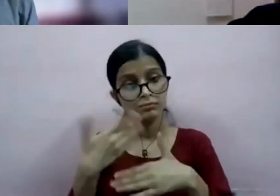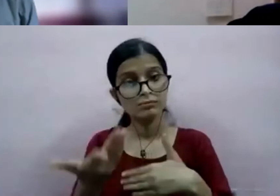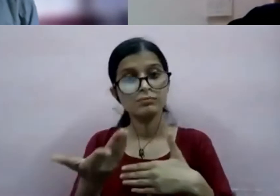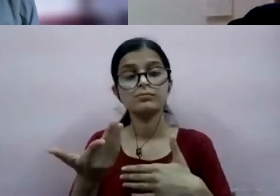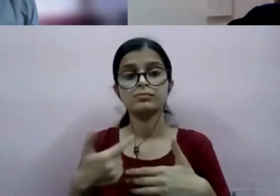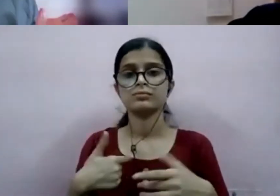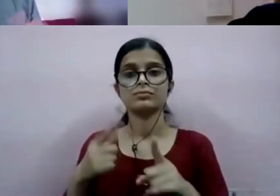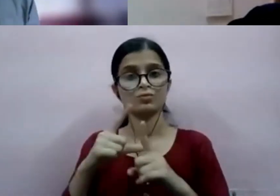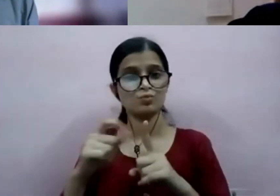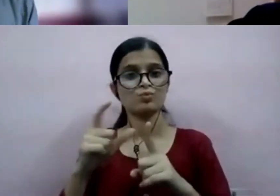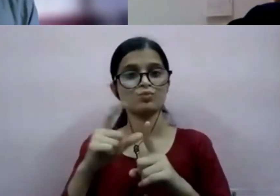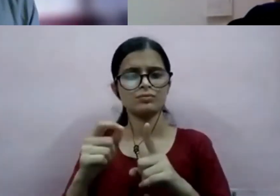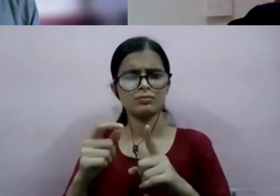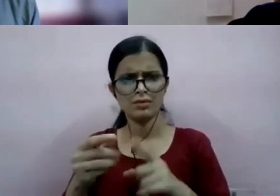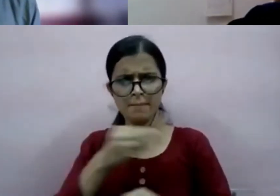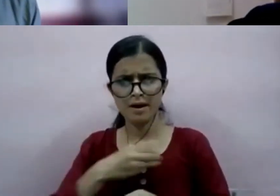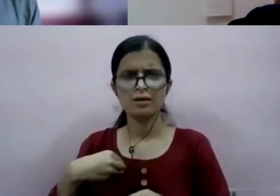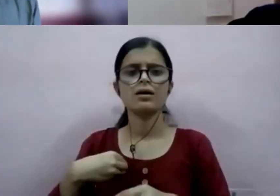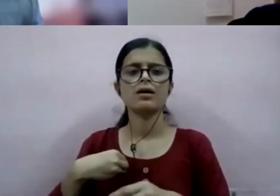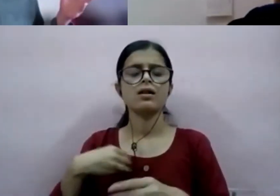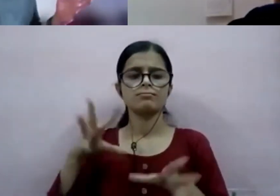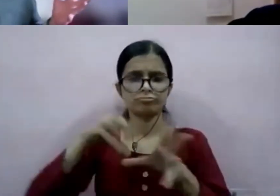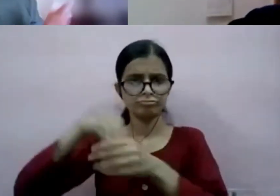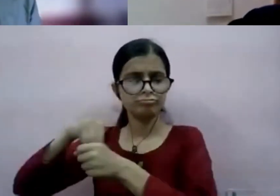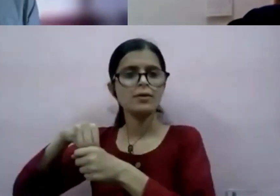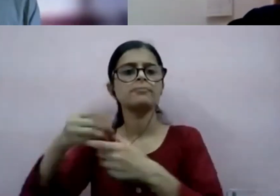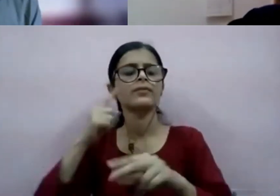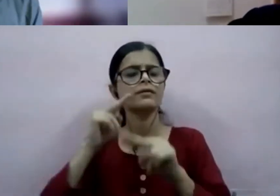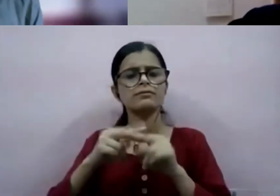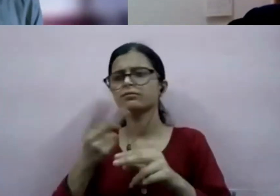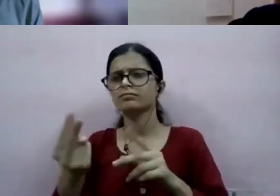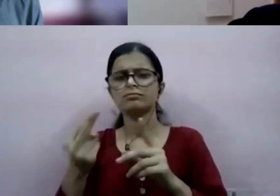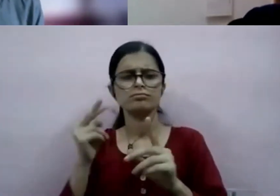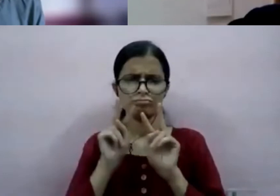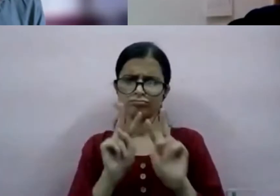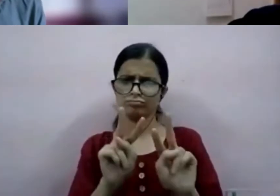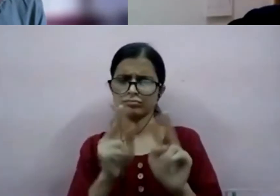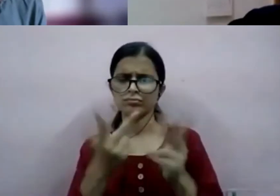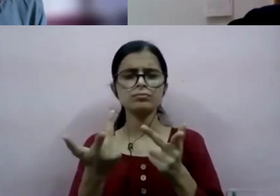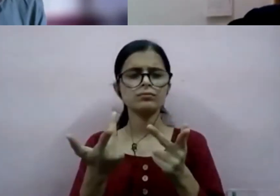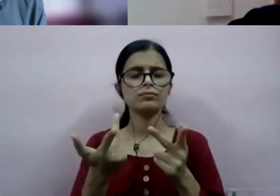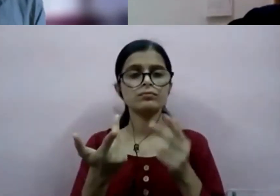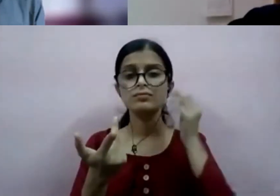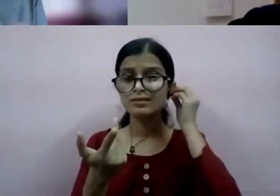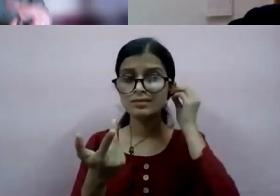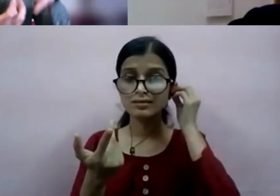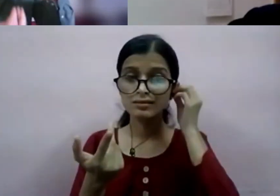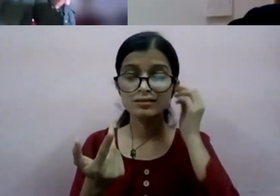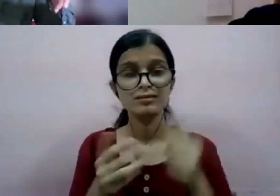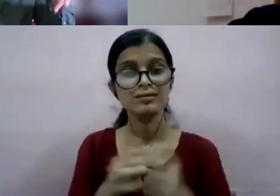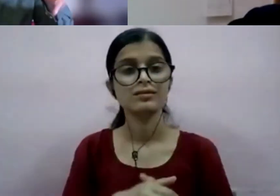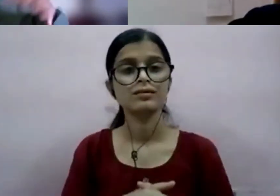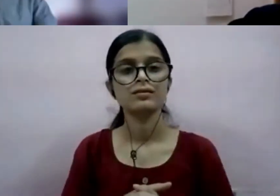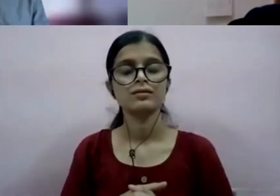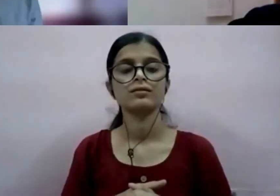working within their medical tradition. So if you look at one of the great things I think about the critical realist approach is that it